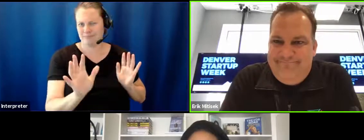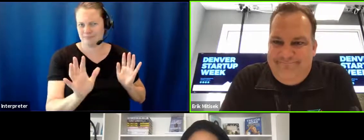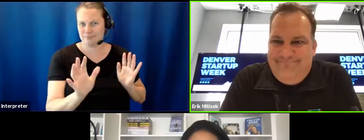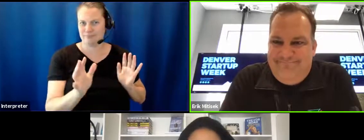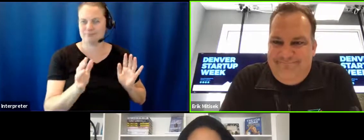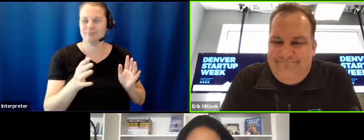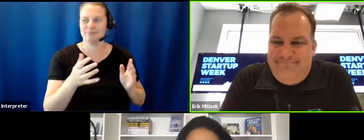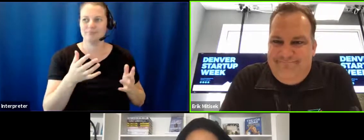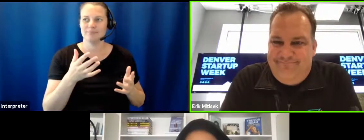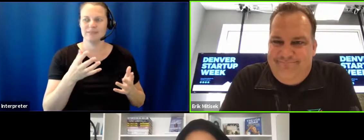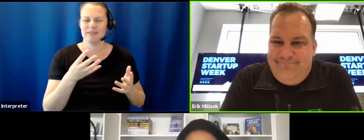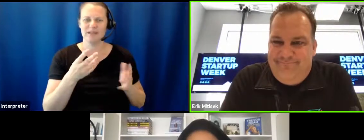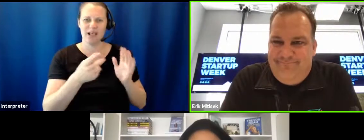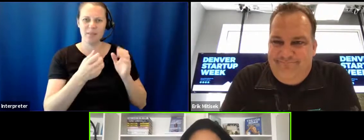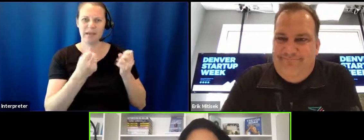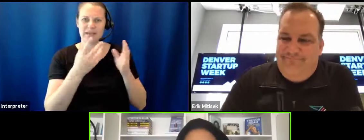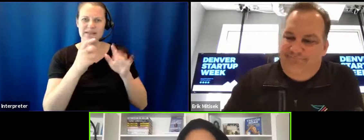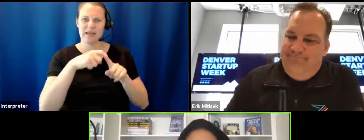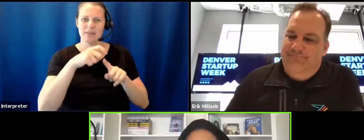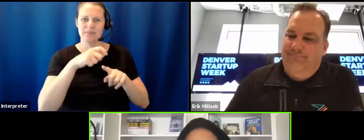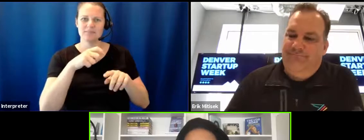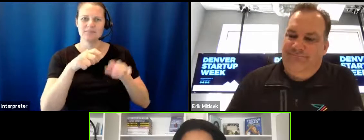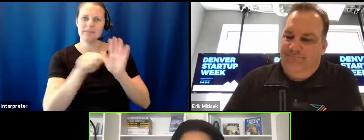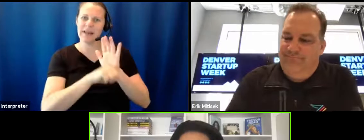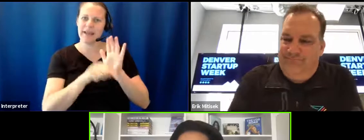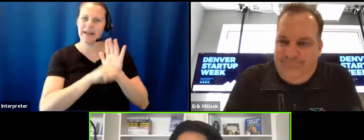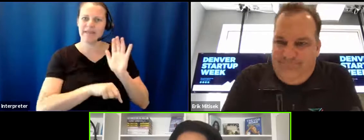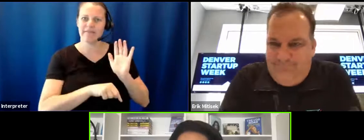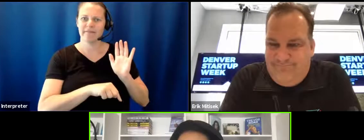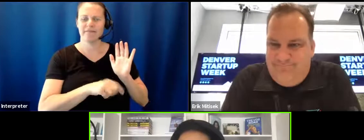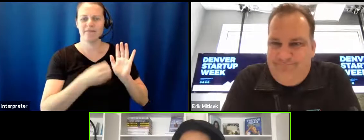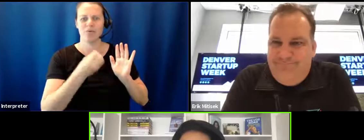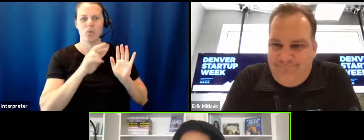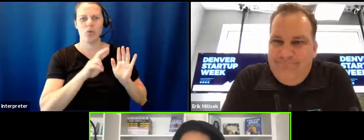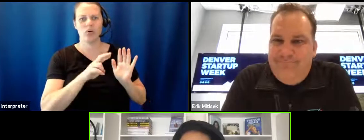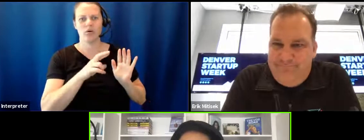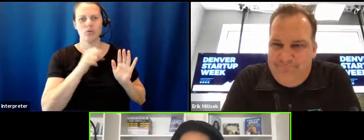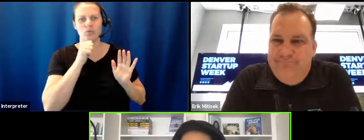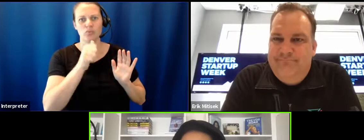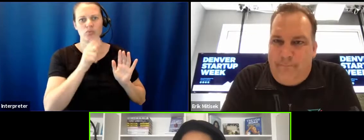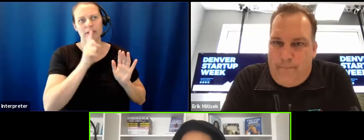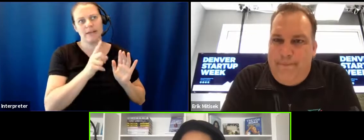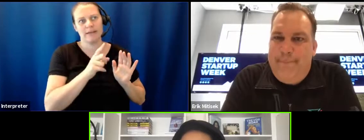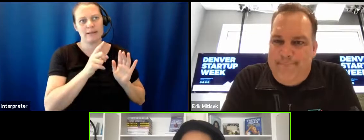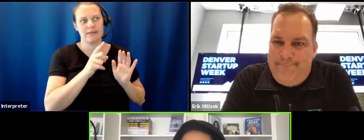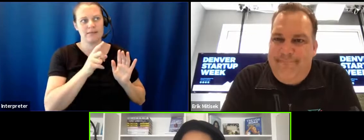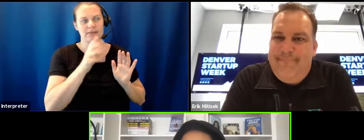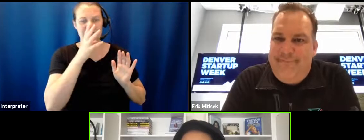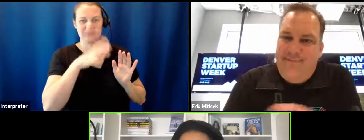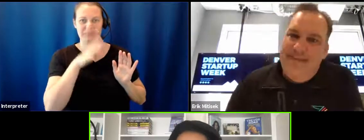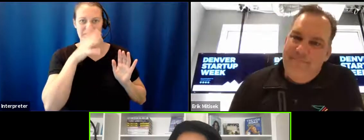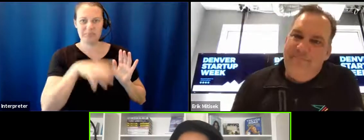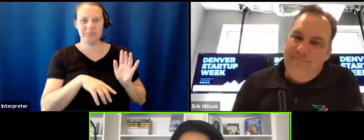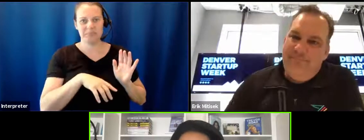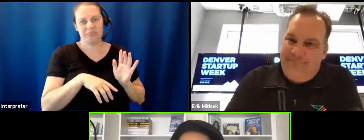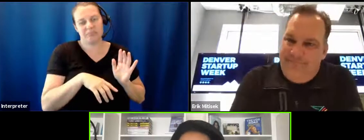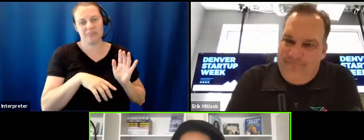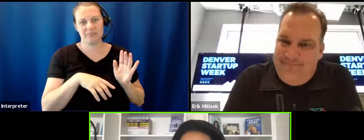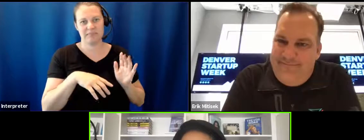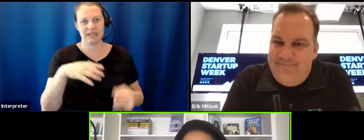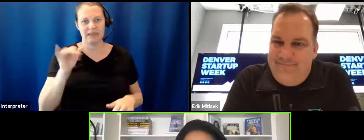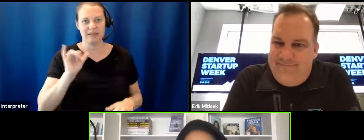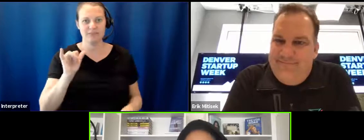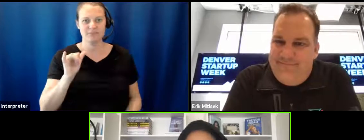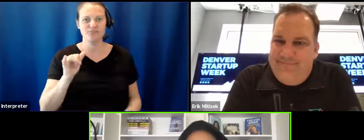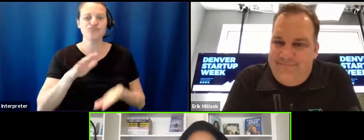lot of times it was negative, and a lot of times it was like passive, which is even worse in my opinion. It was kind of like a pat on the head sort of